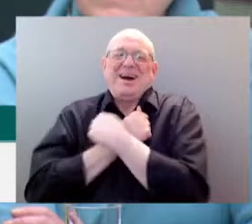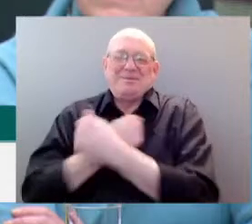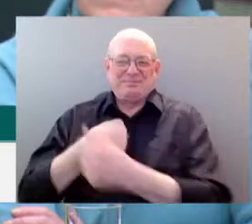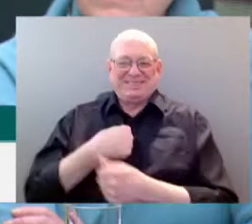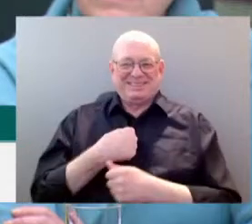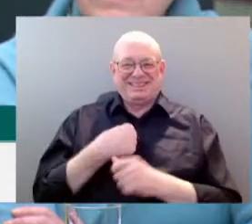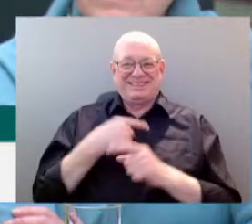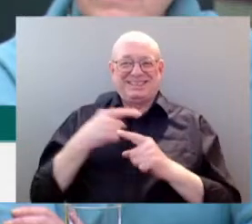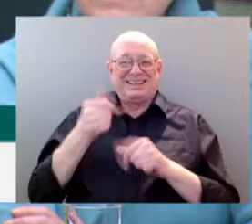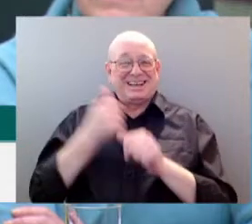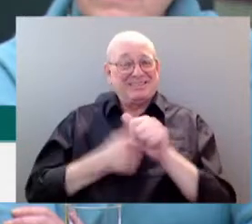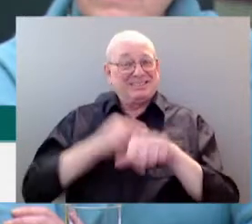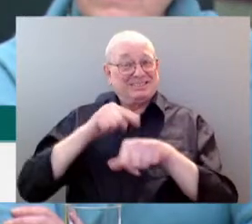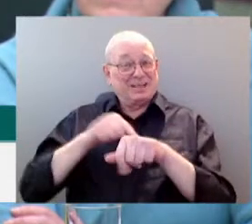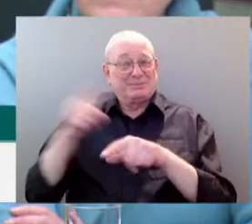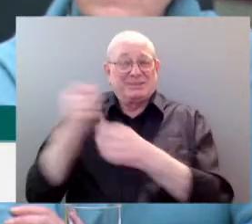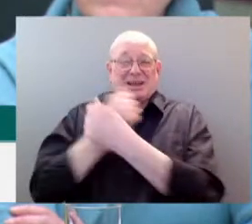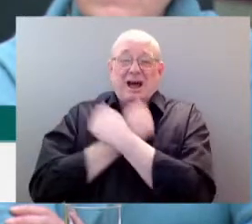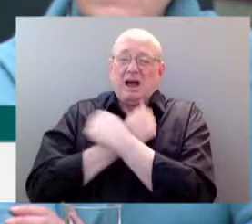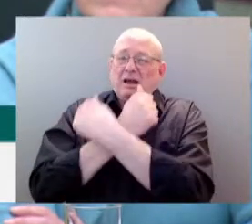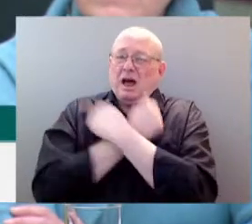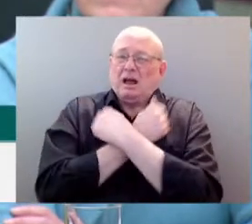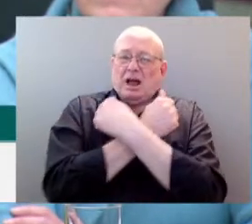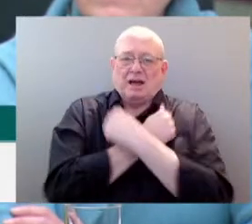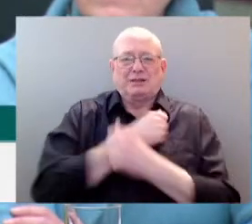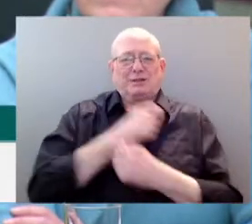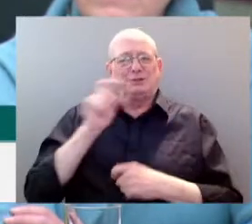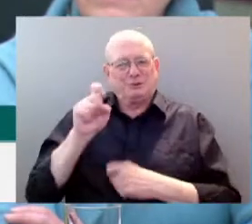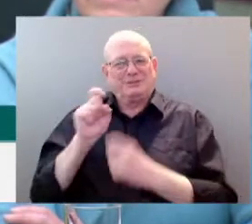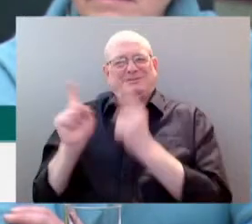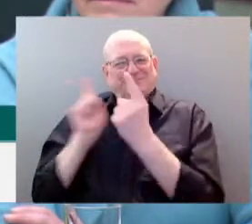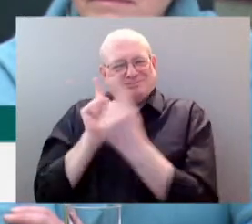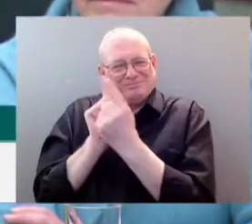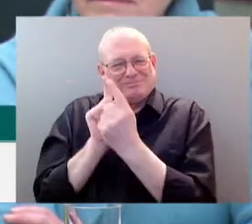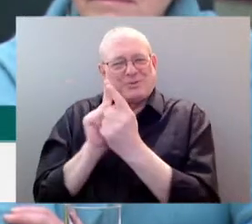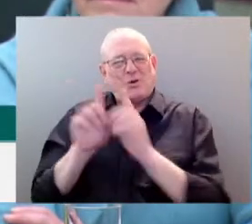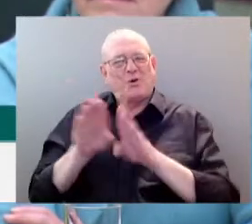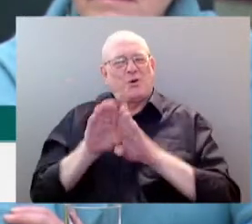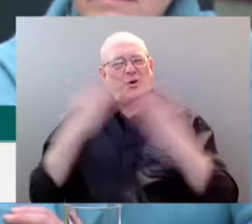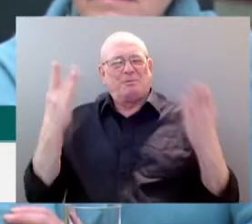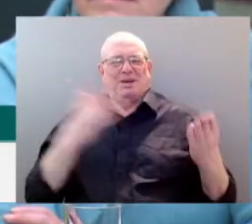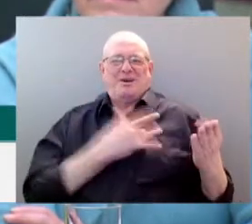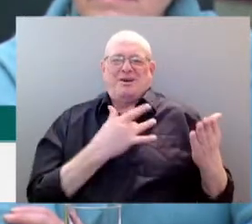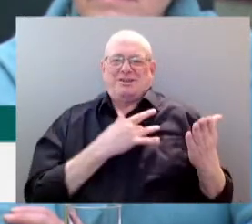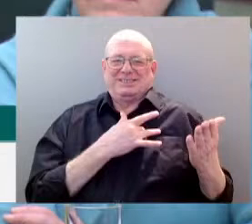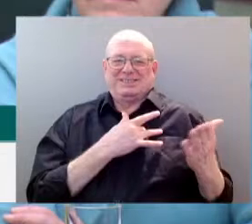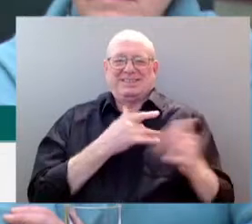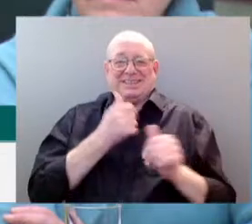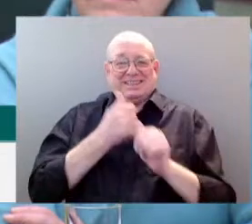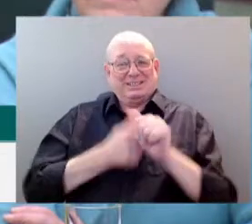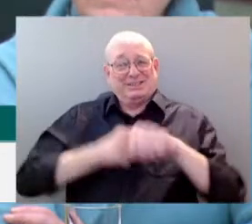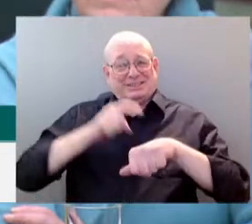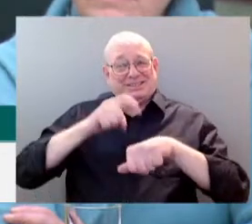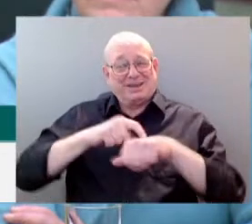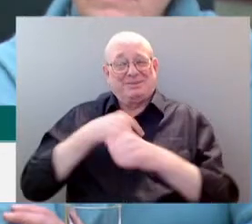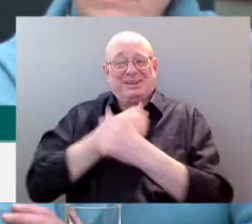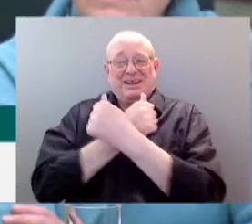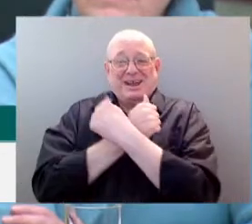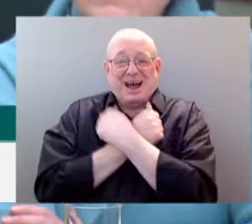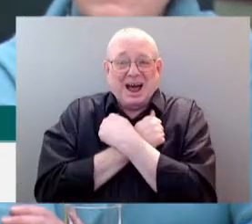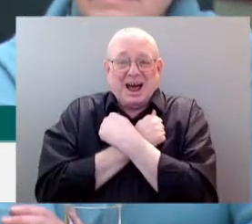given heart tohe heart with each interaction and every heart-to-heart hug she showed me her warmth